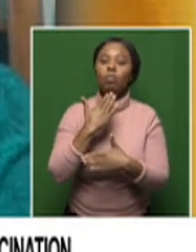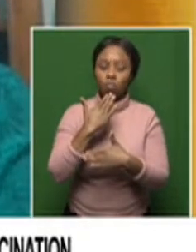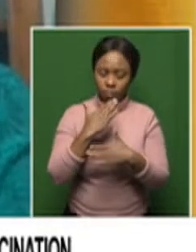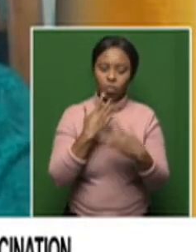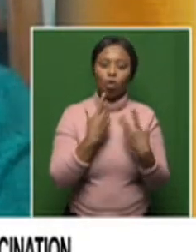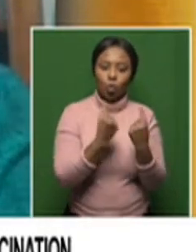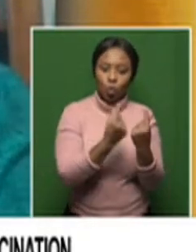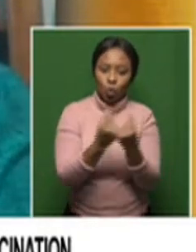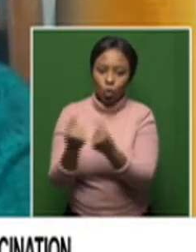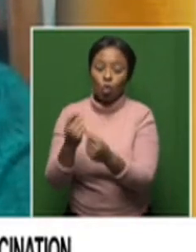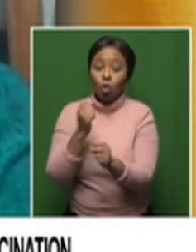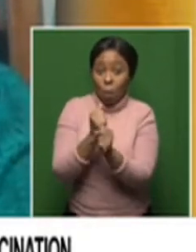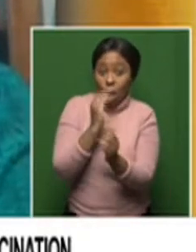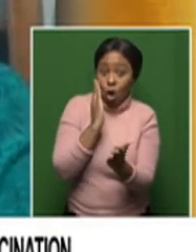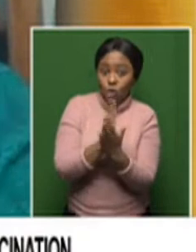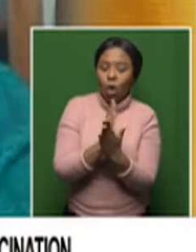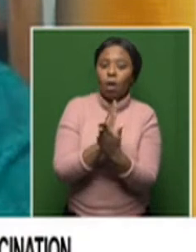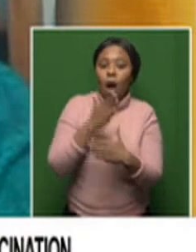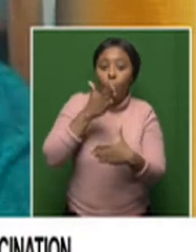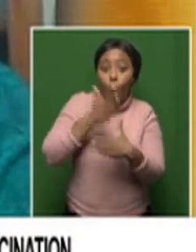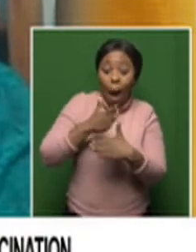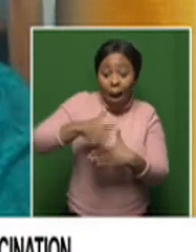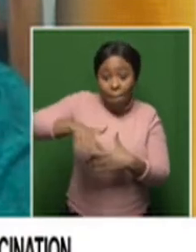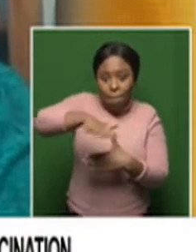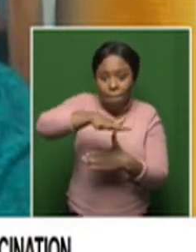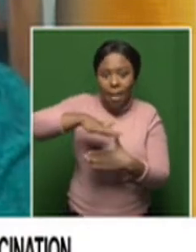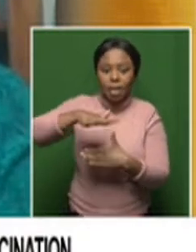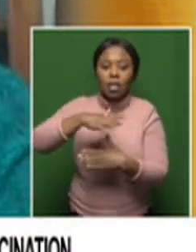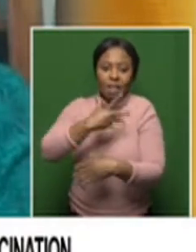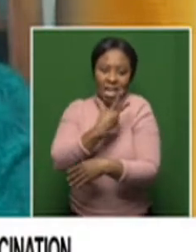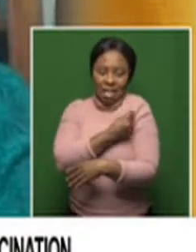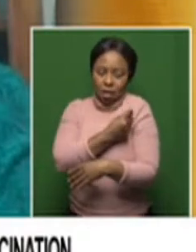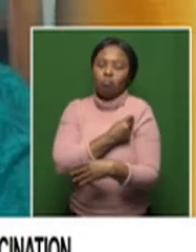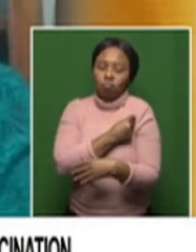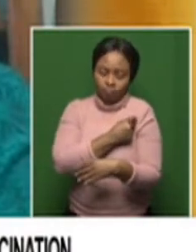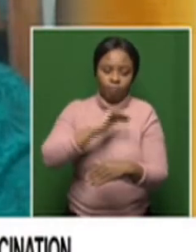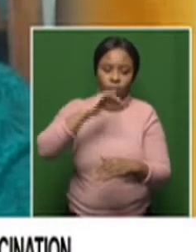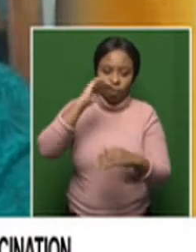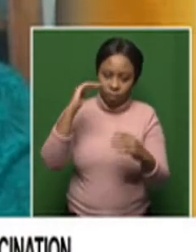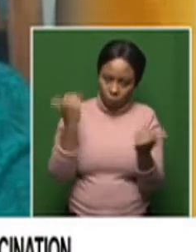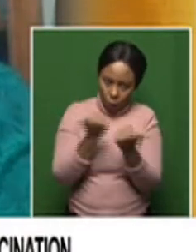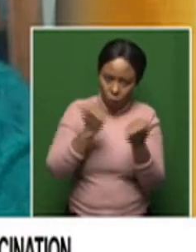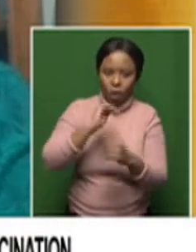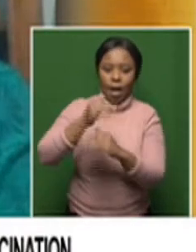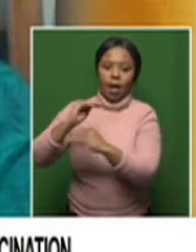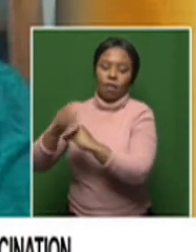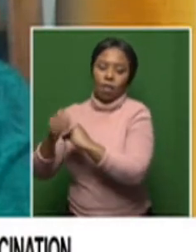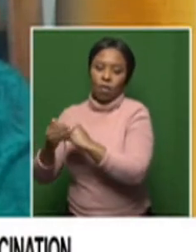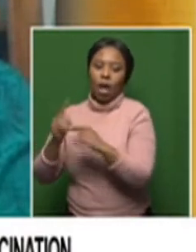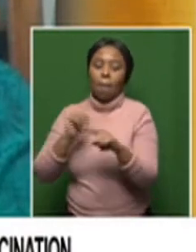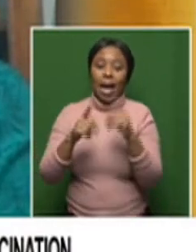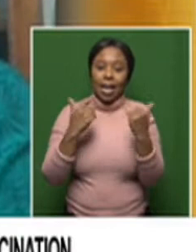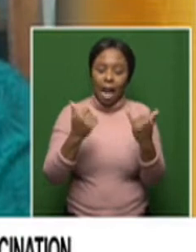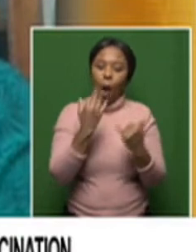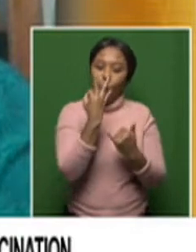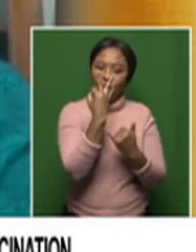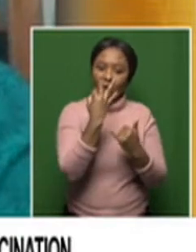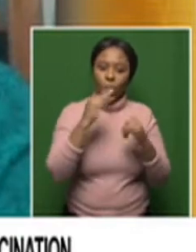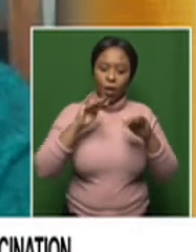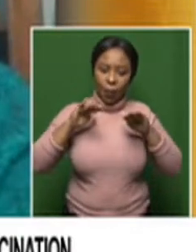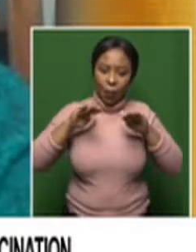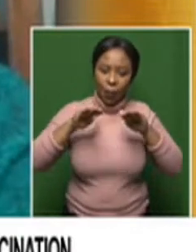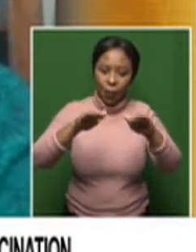all work-based vaccination are completed. So in summary, we are running three parallel processes in phase